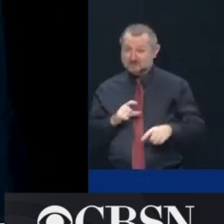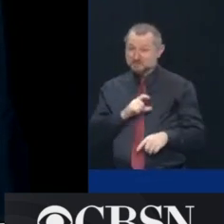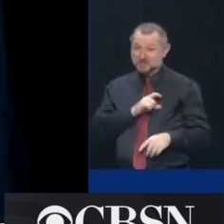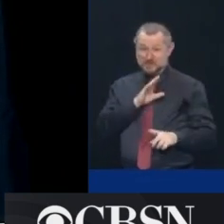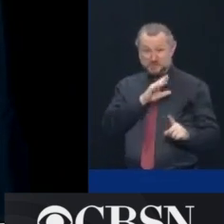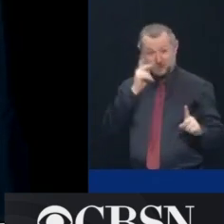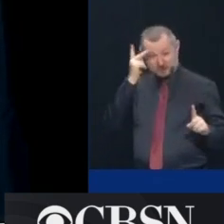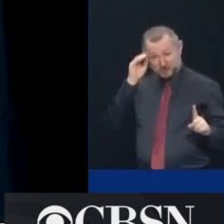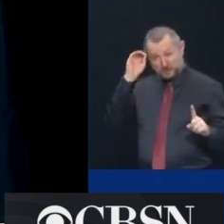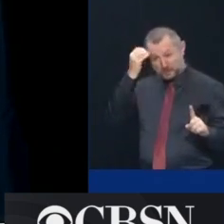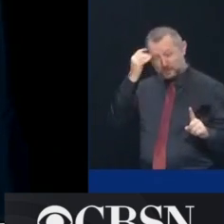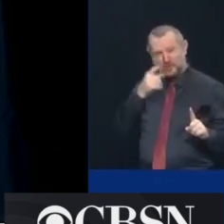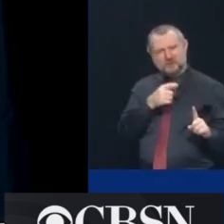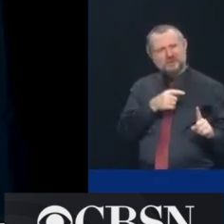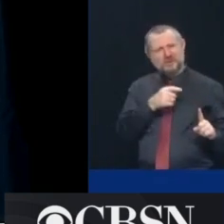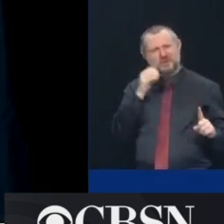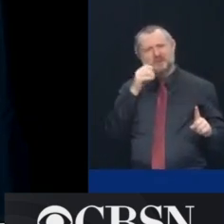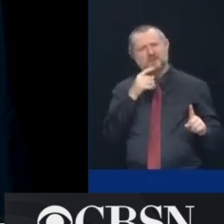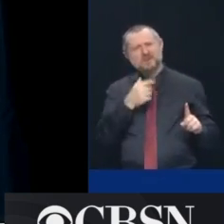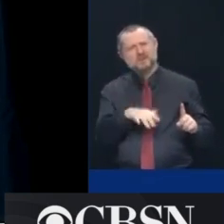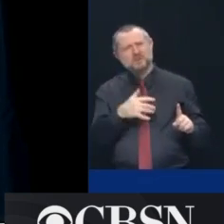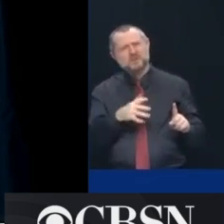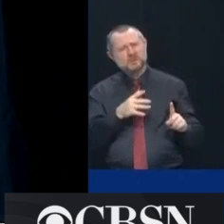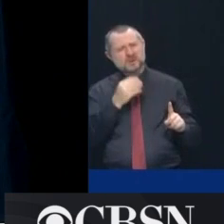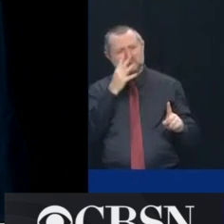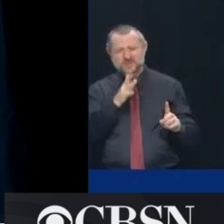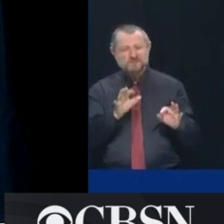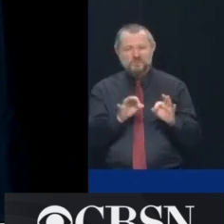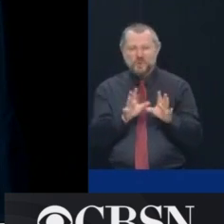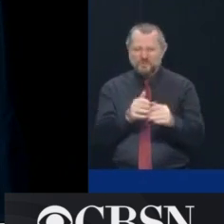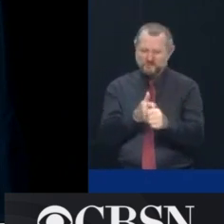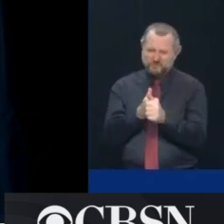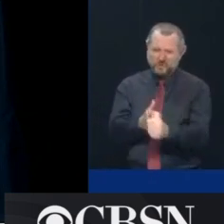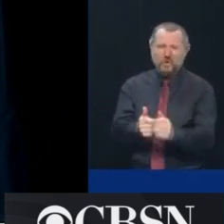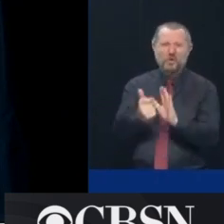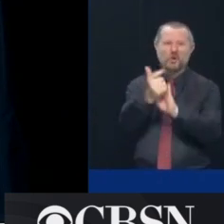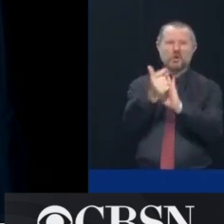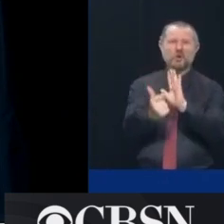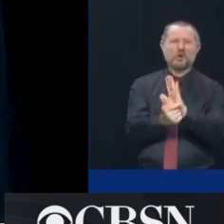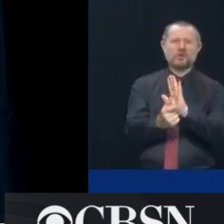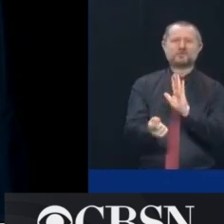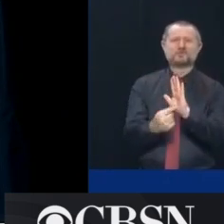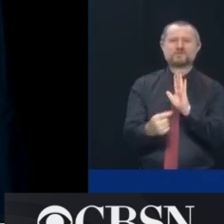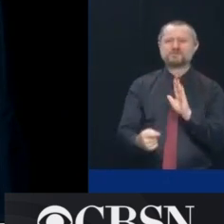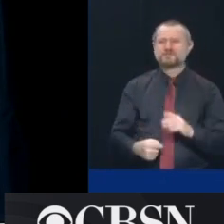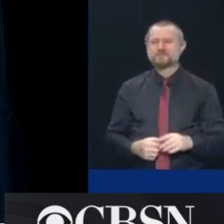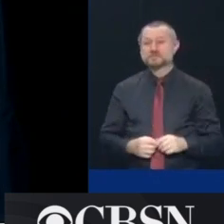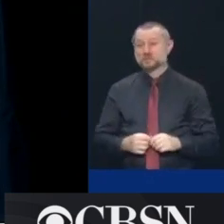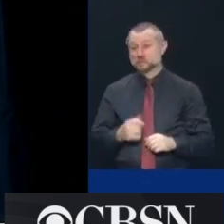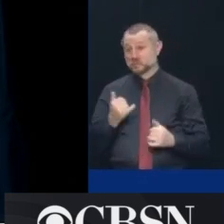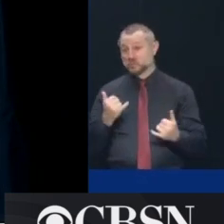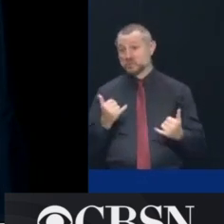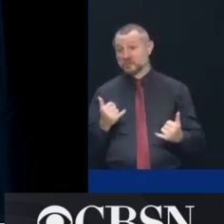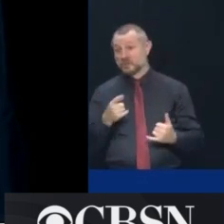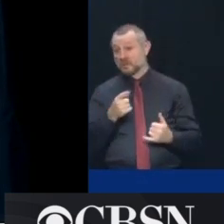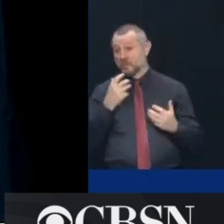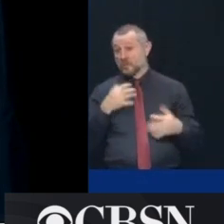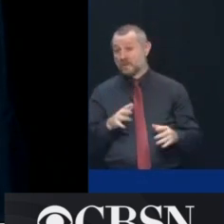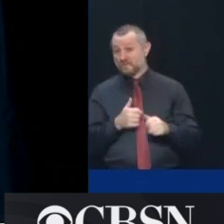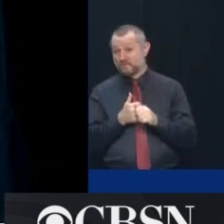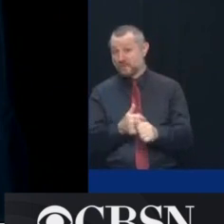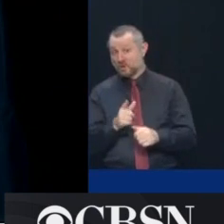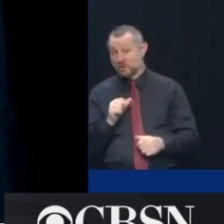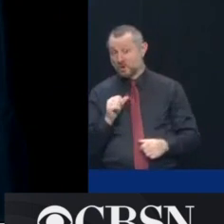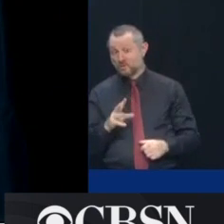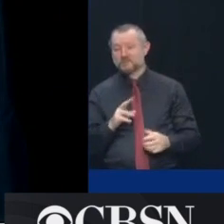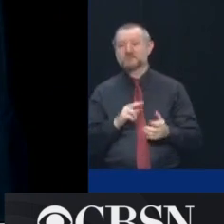Enforce the law. And when they pick and choose, now you're putting your politics above the